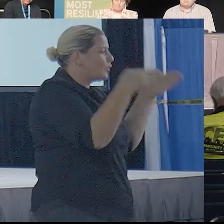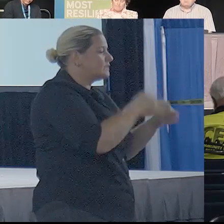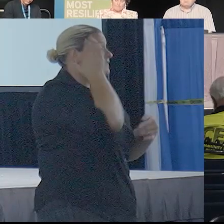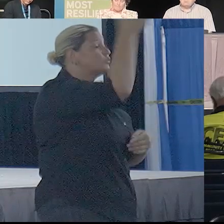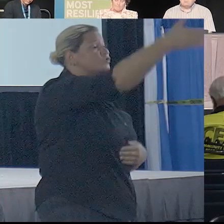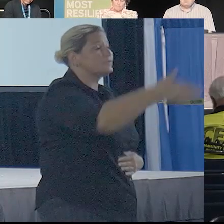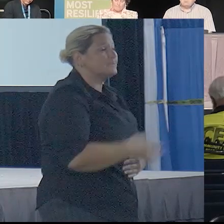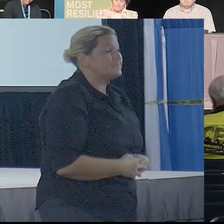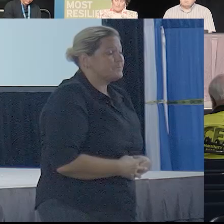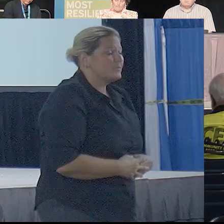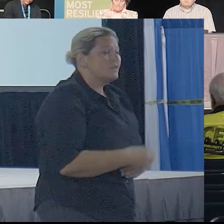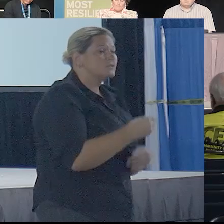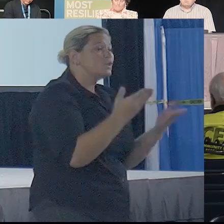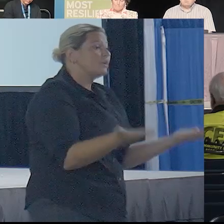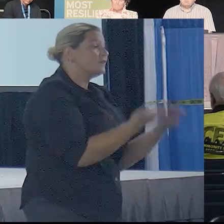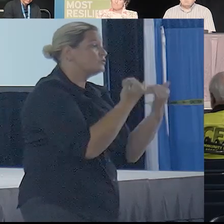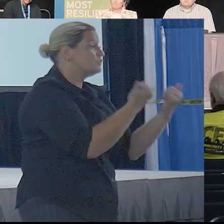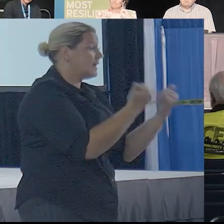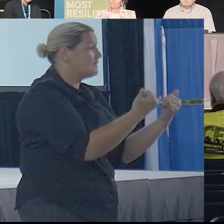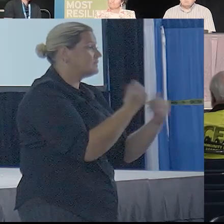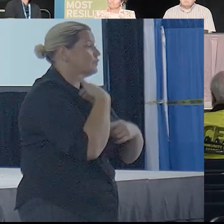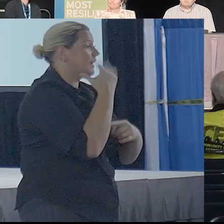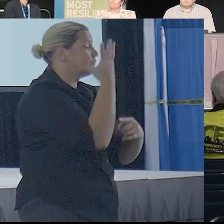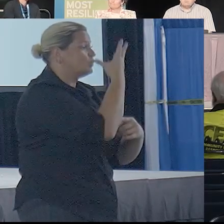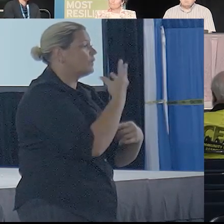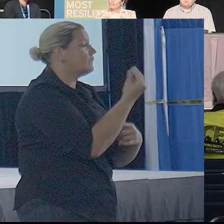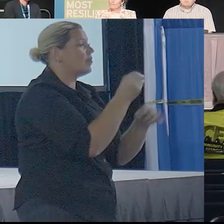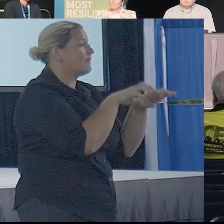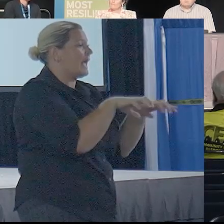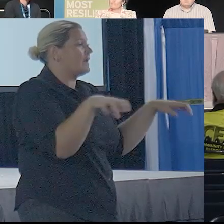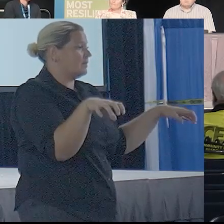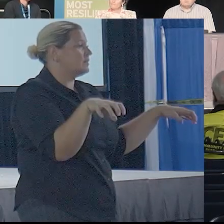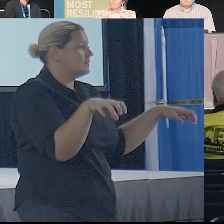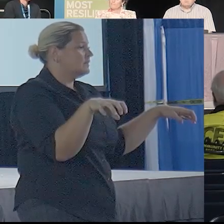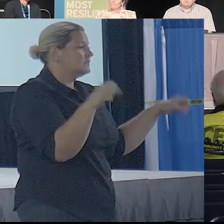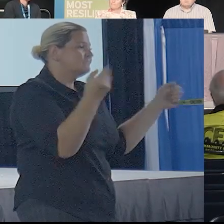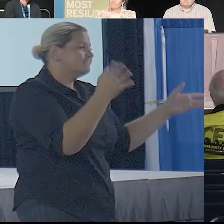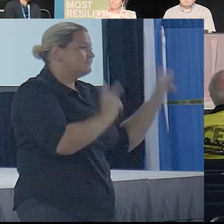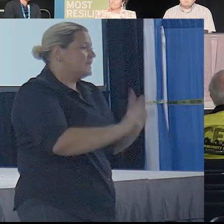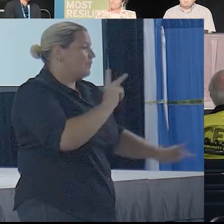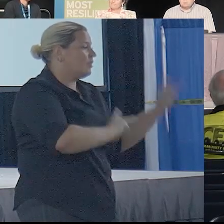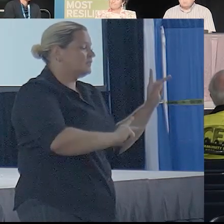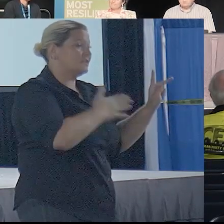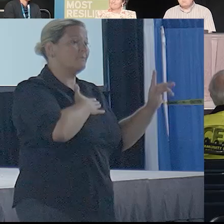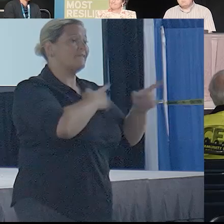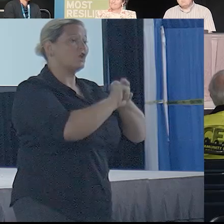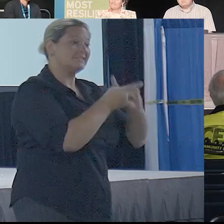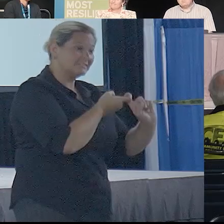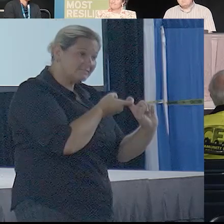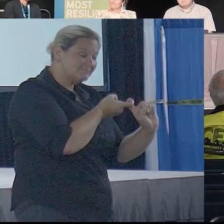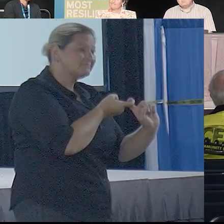future. So here today, we have a beautiful panel, friends of mine